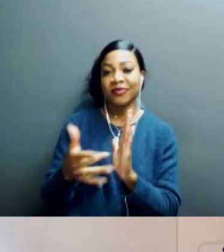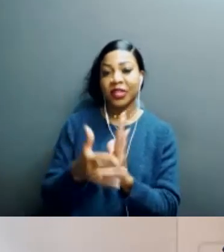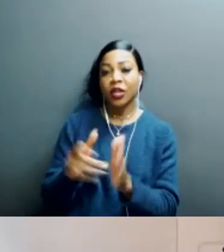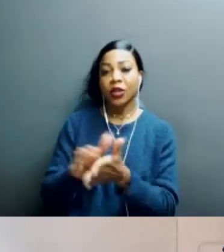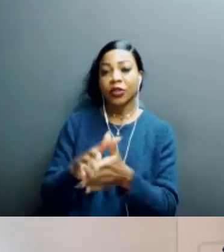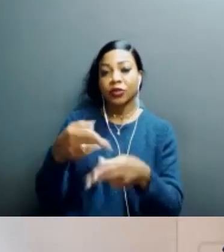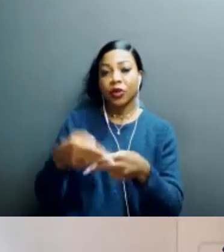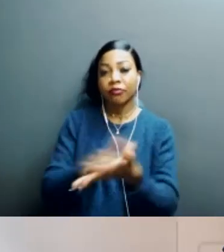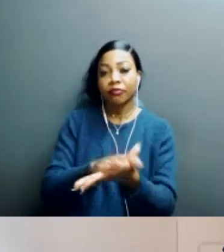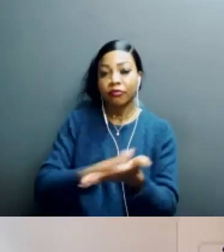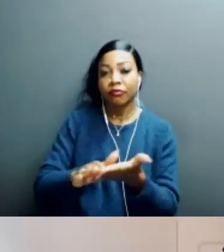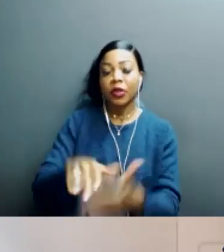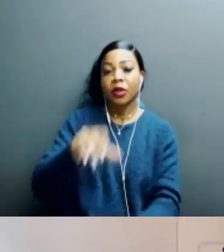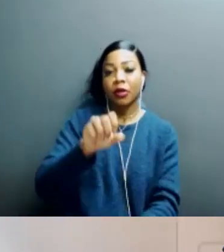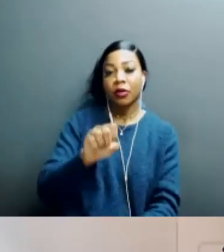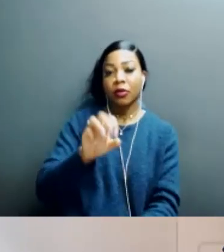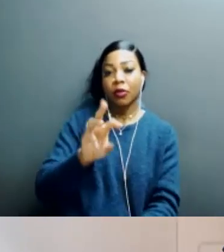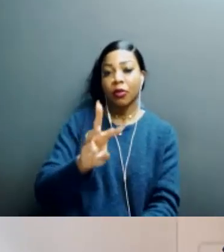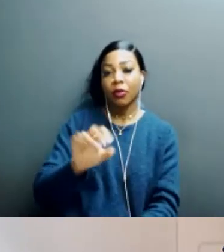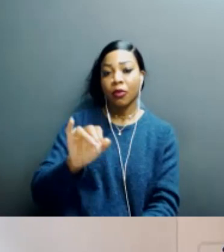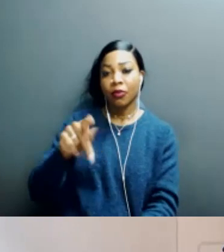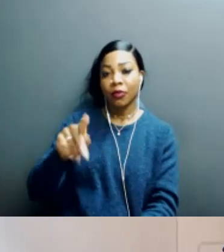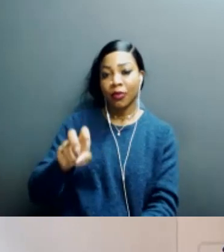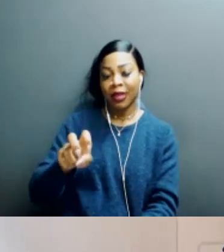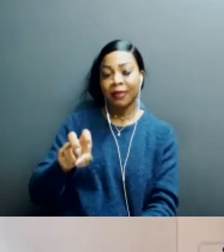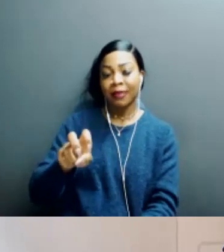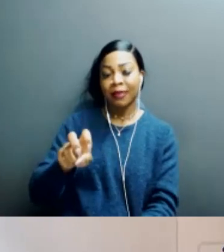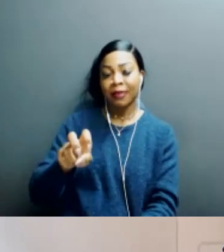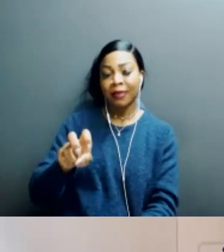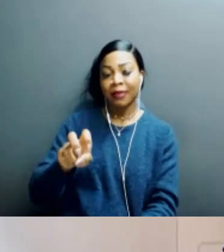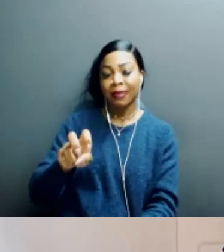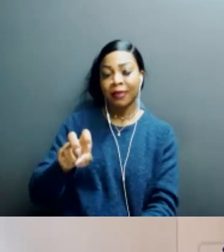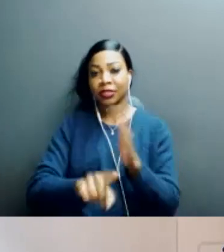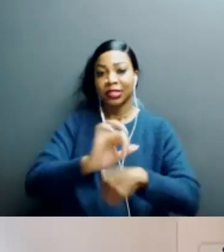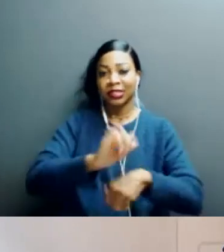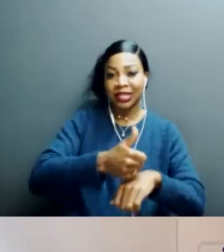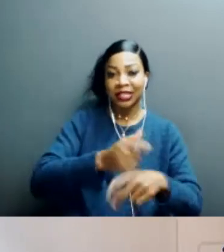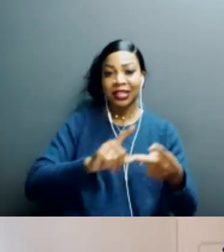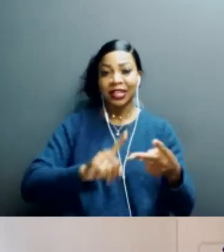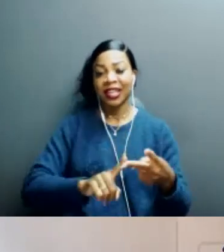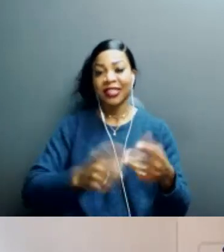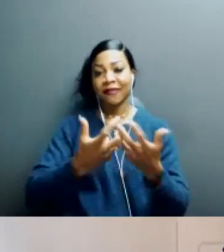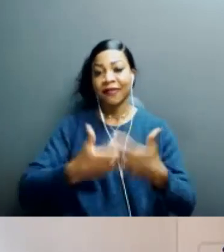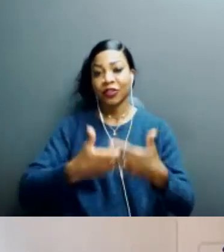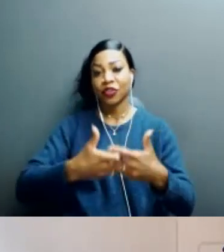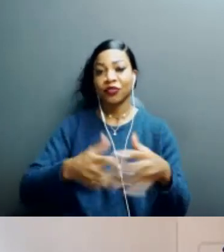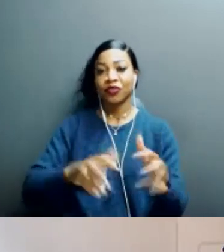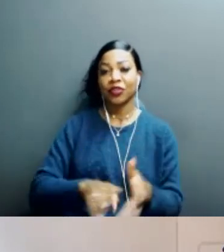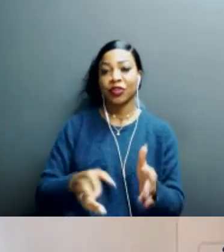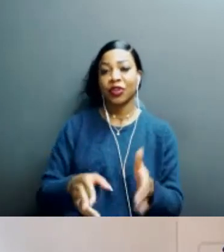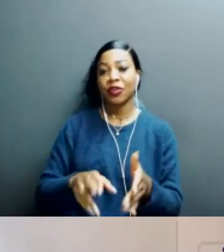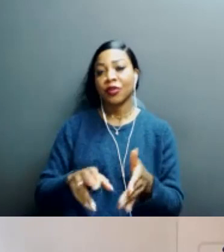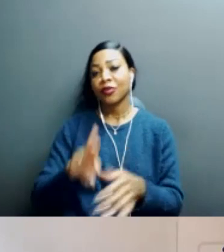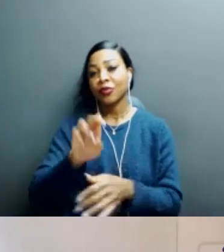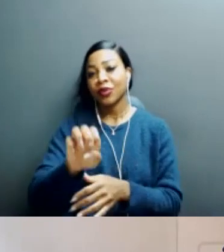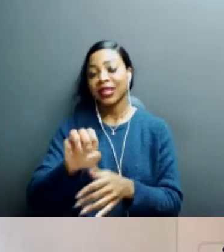device and so there's tools about how to go into your settings and sort of you know factory reset a device if that is the case but I do want to just